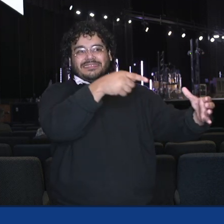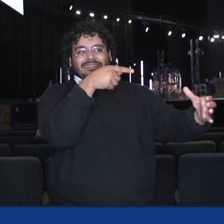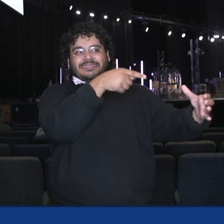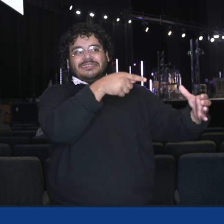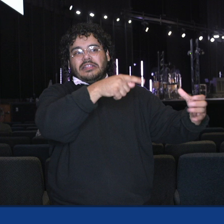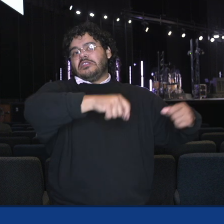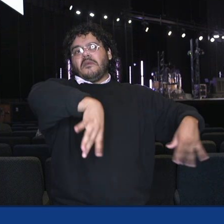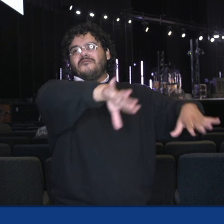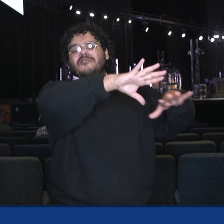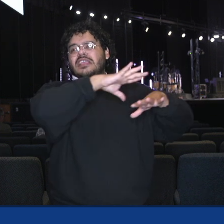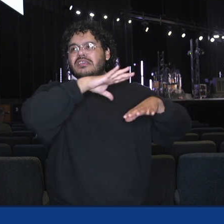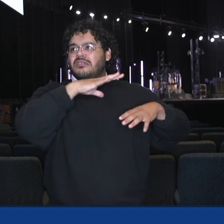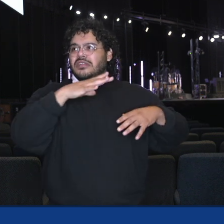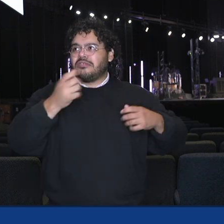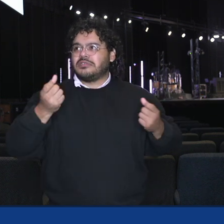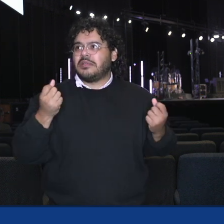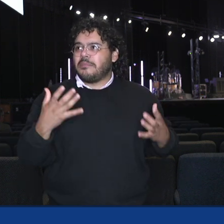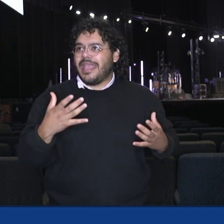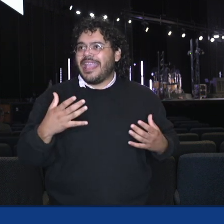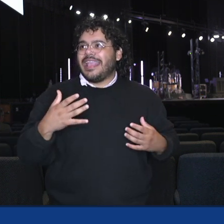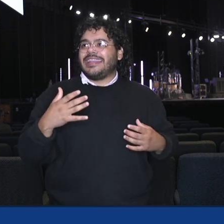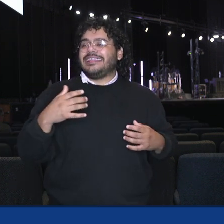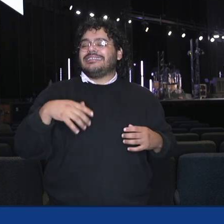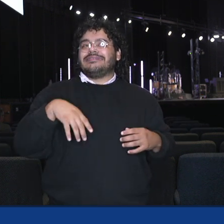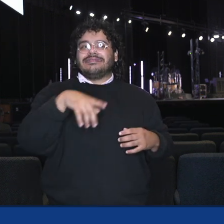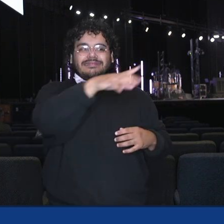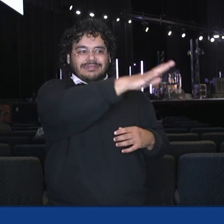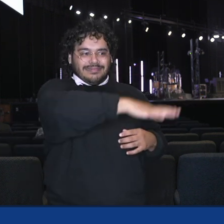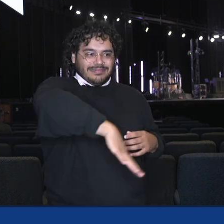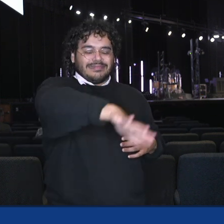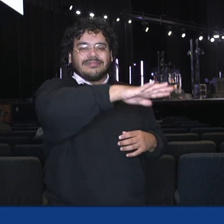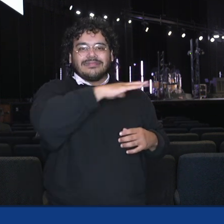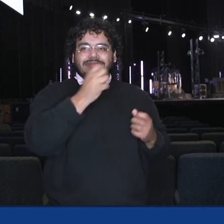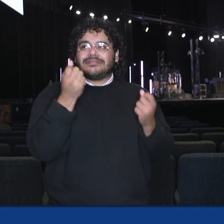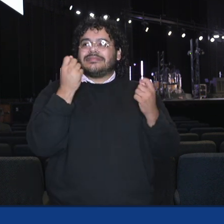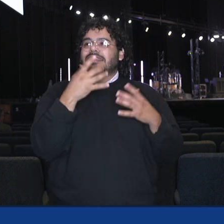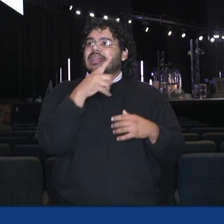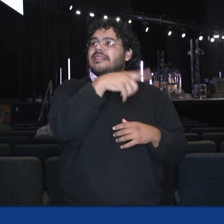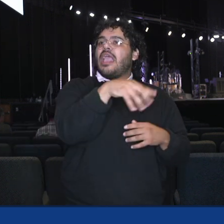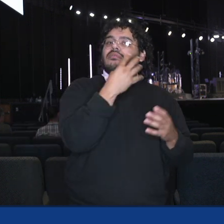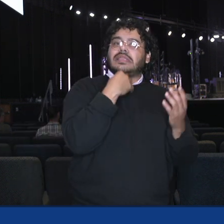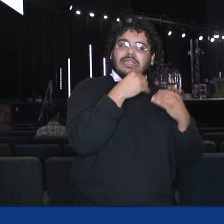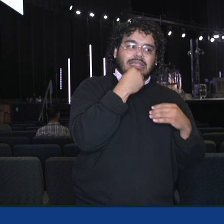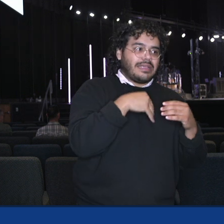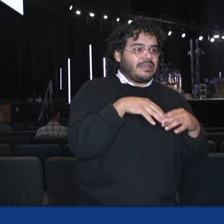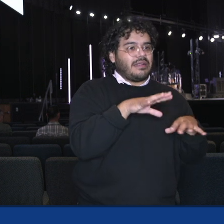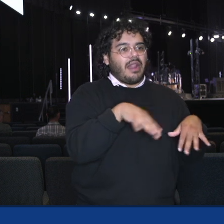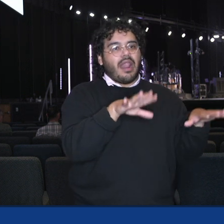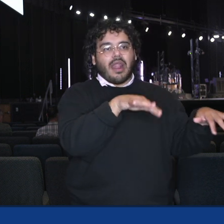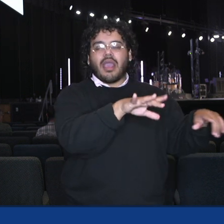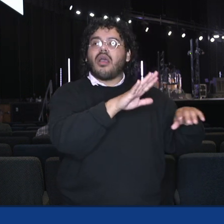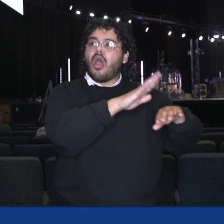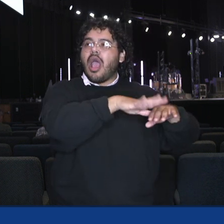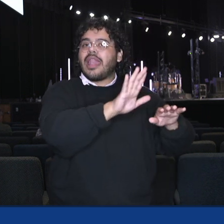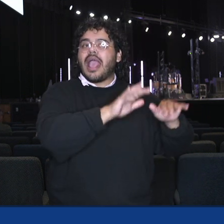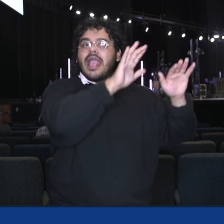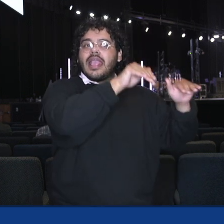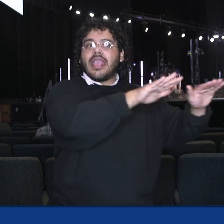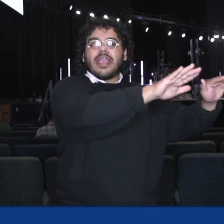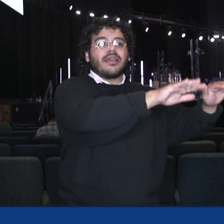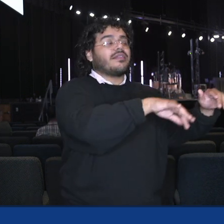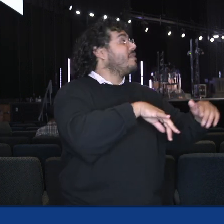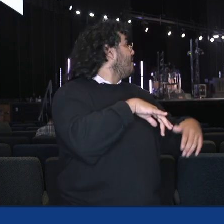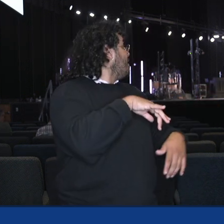large fields, and there's a large herd of pigs, and they're grazing and rooting on a nearby hill. And over here you